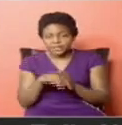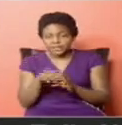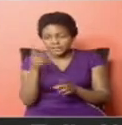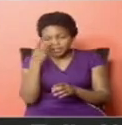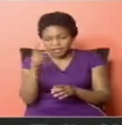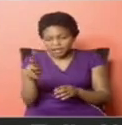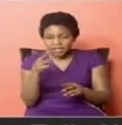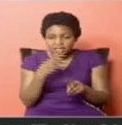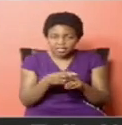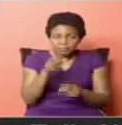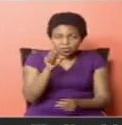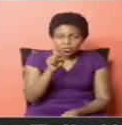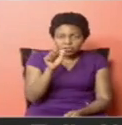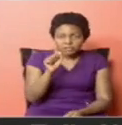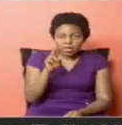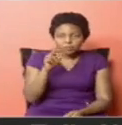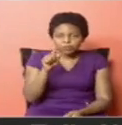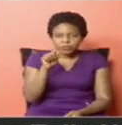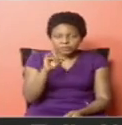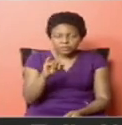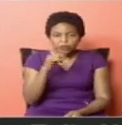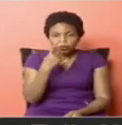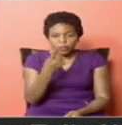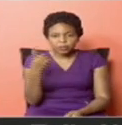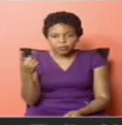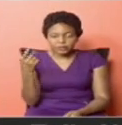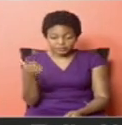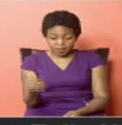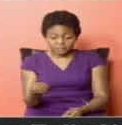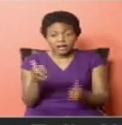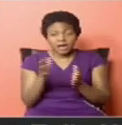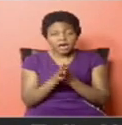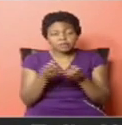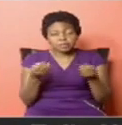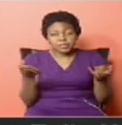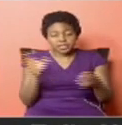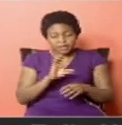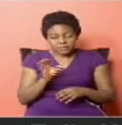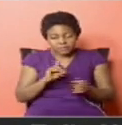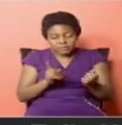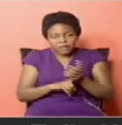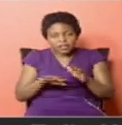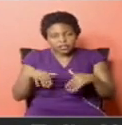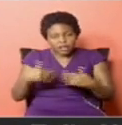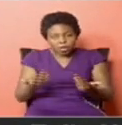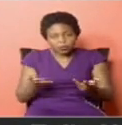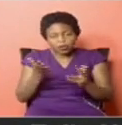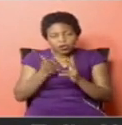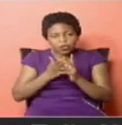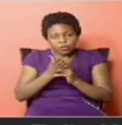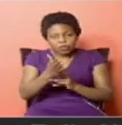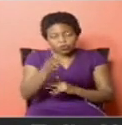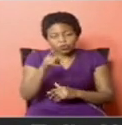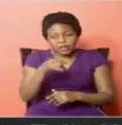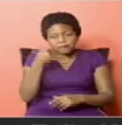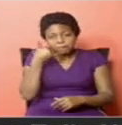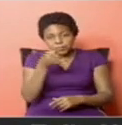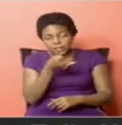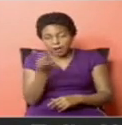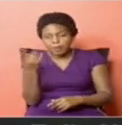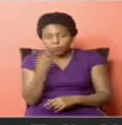called Sauti 116. And indeed, most of these cases we're talking about were reported and responded to through that